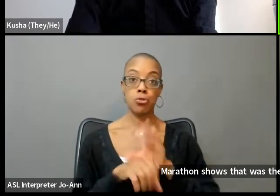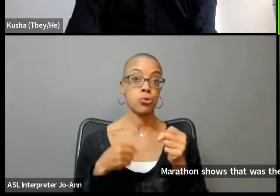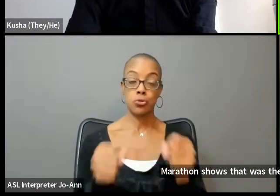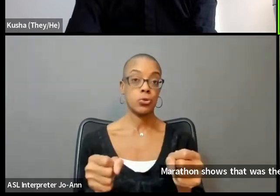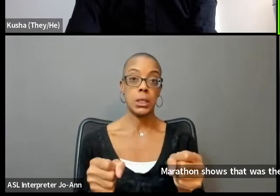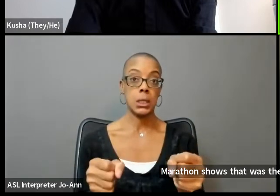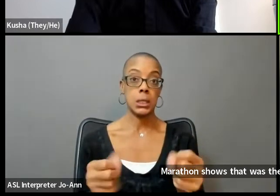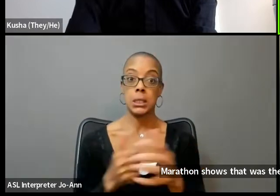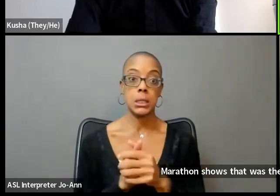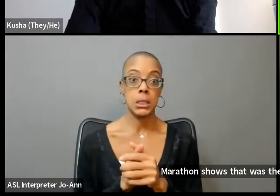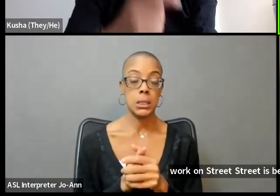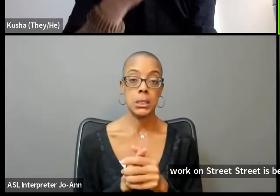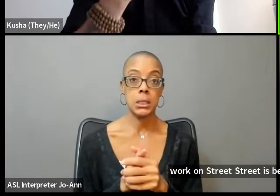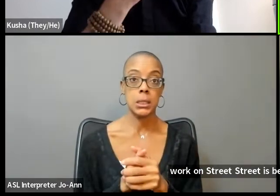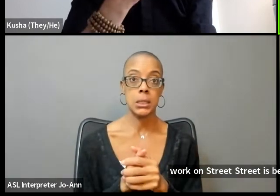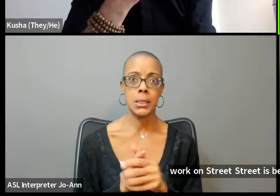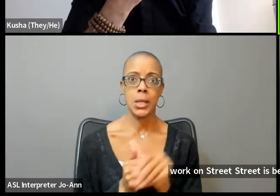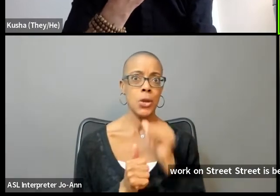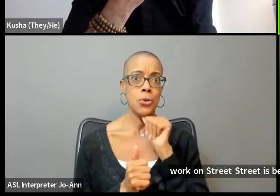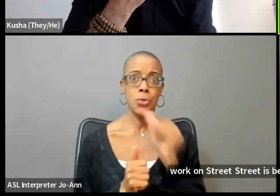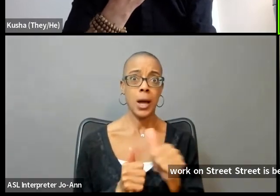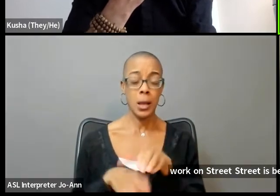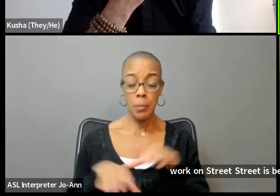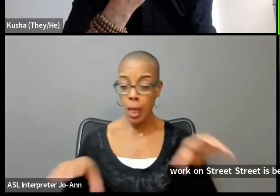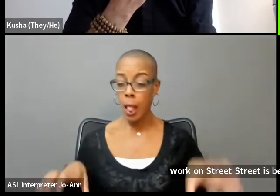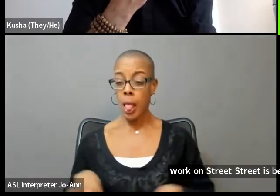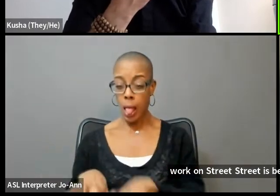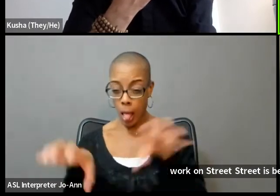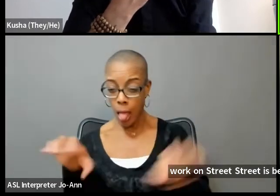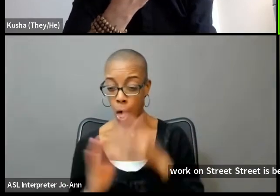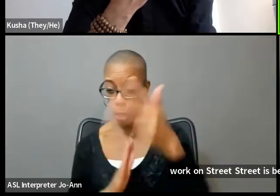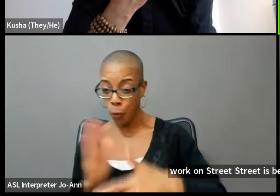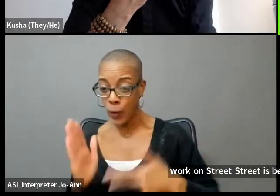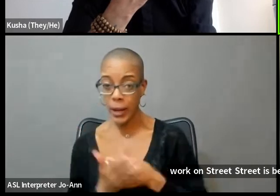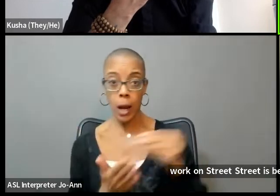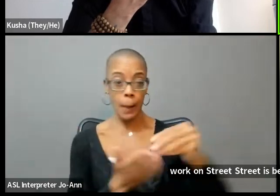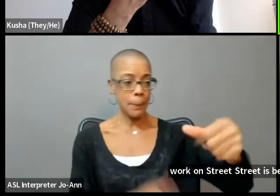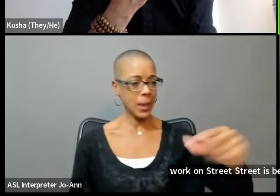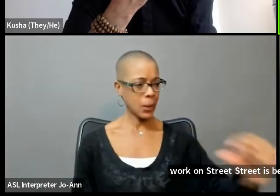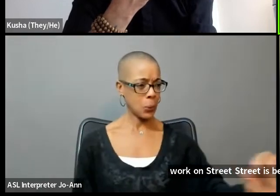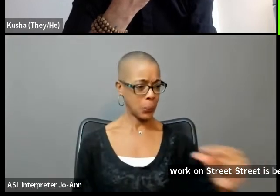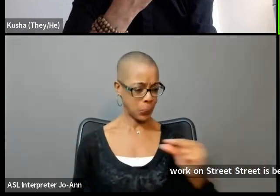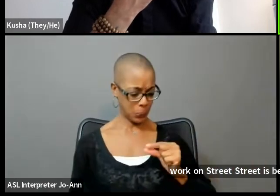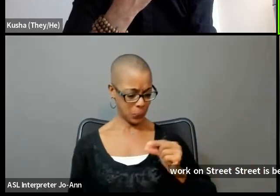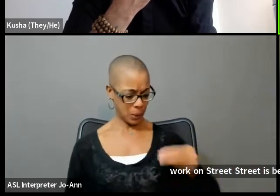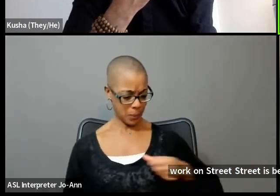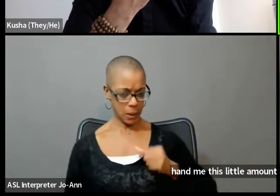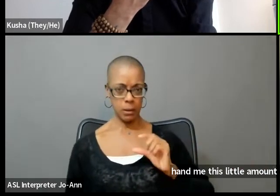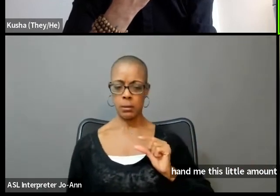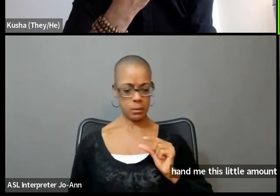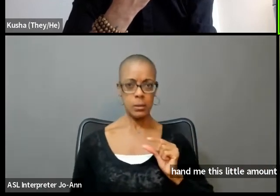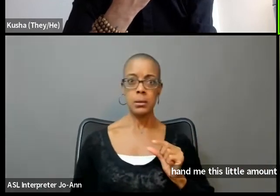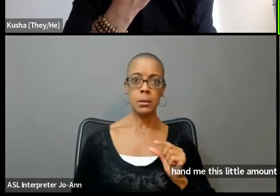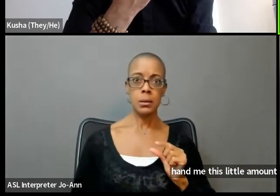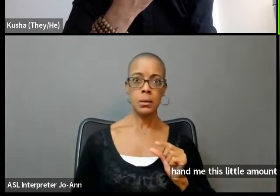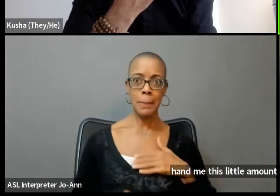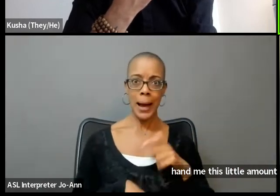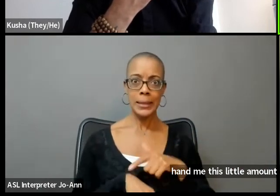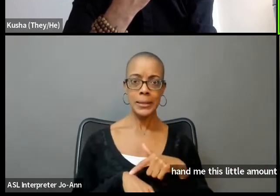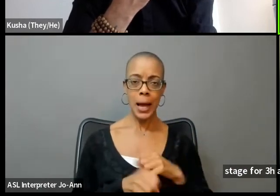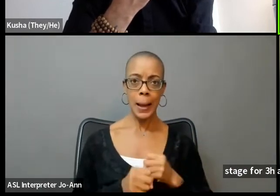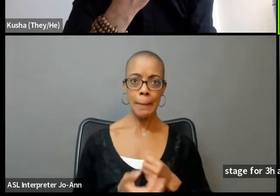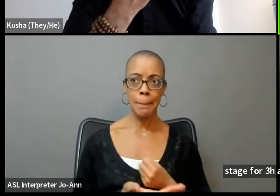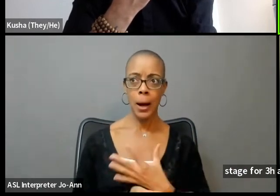not going to hand me this little amount of money and have me on stage for 3 hours, you know, and taking up my time. On top of, I'm a